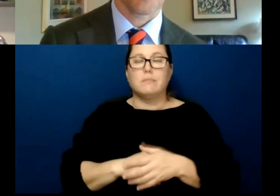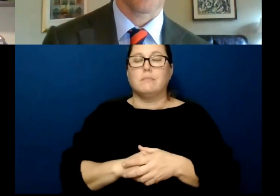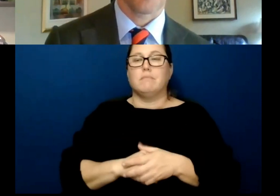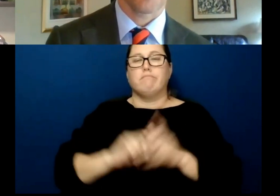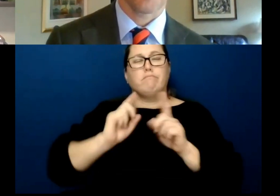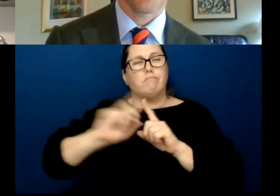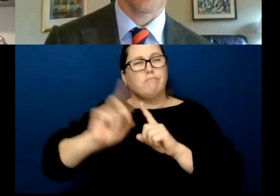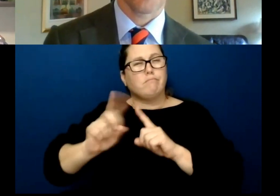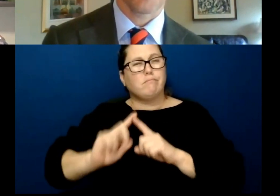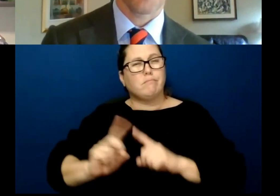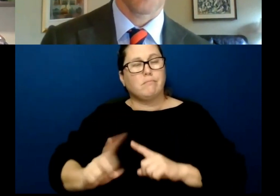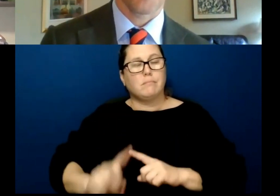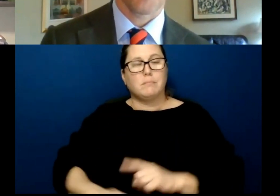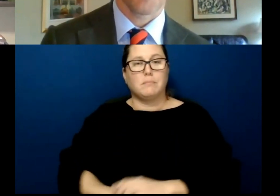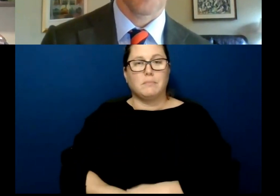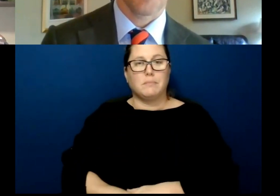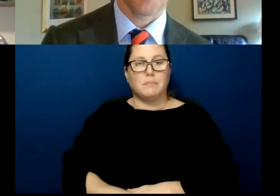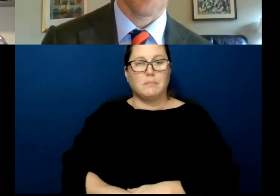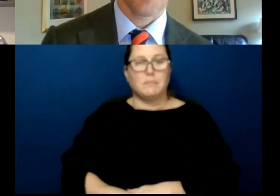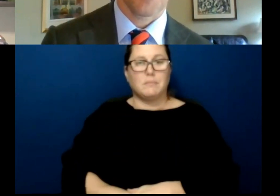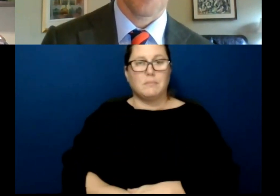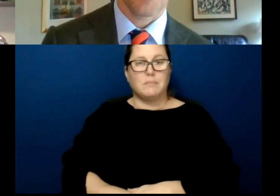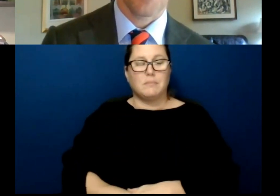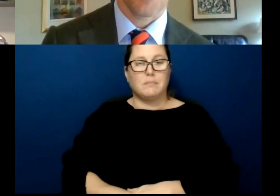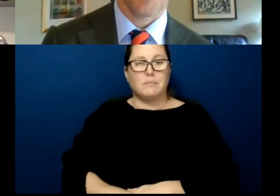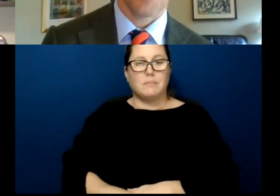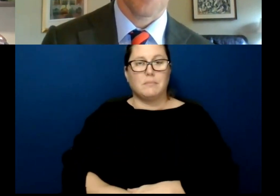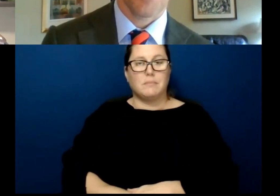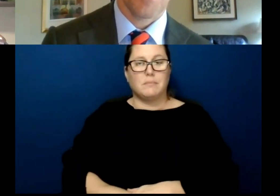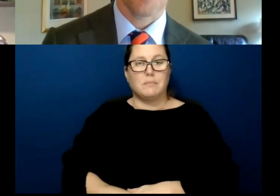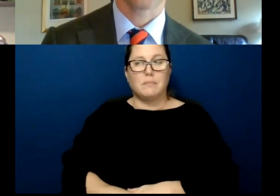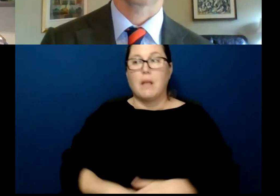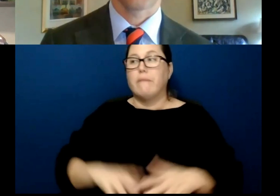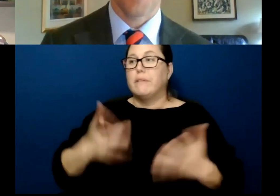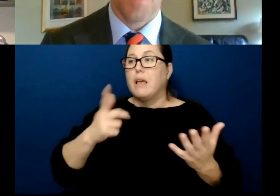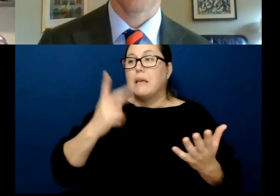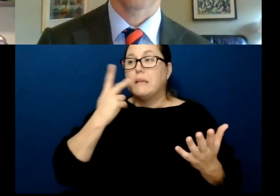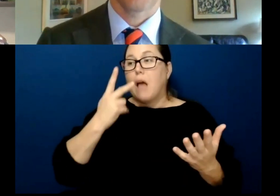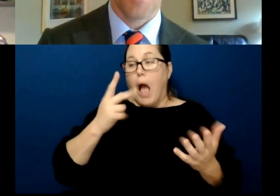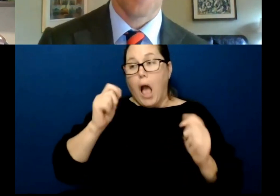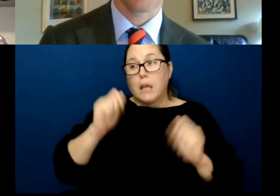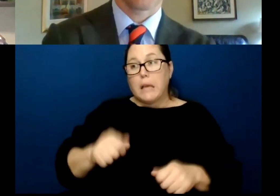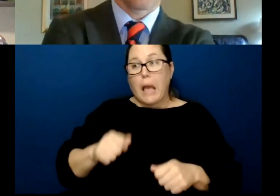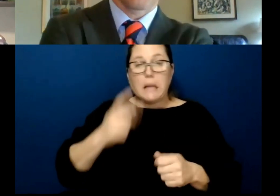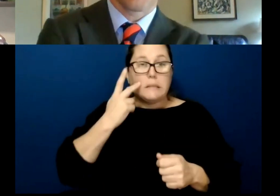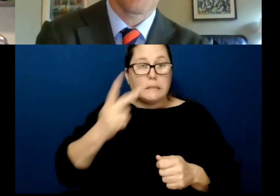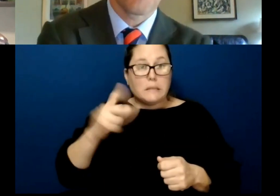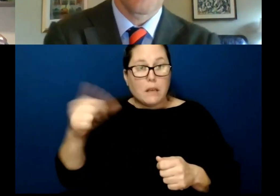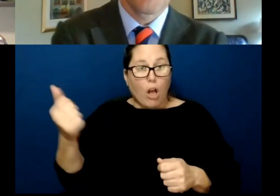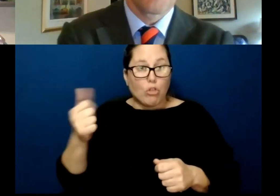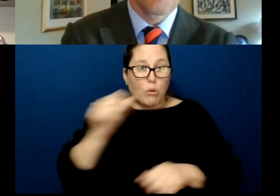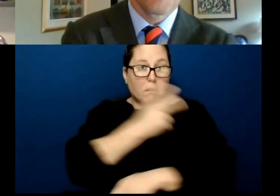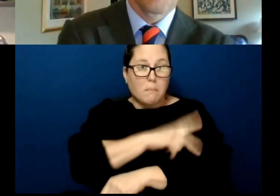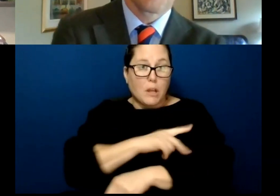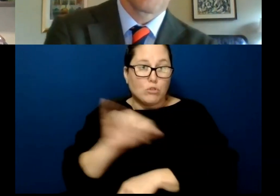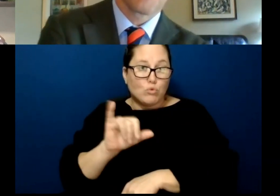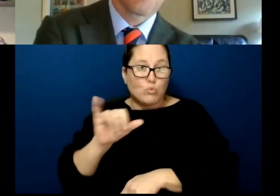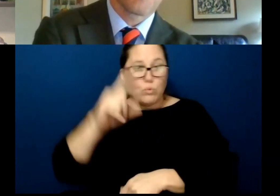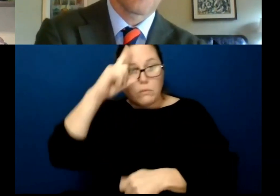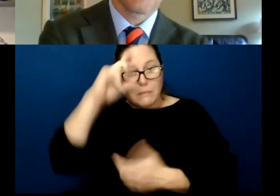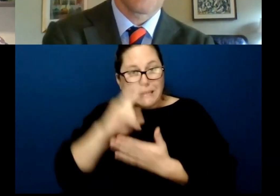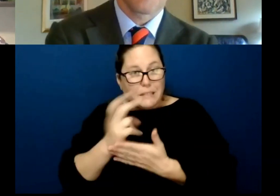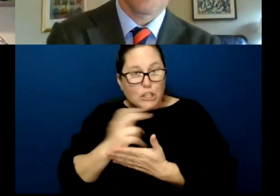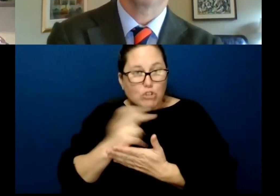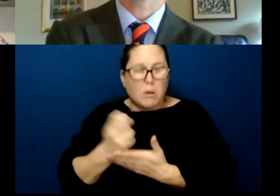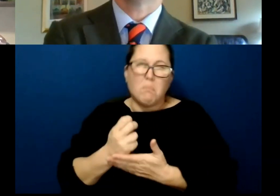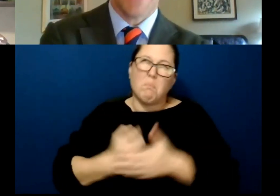things. And then, I see other patients as well, seizure patients, and other things as well, but certainly